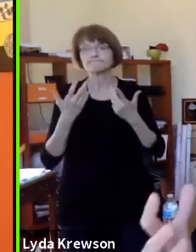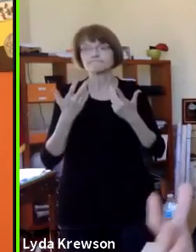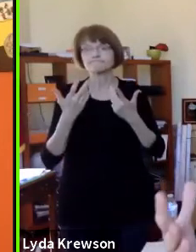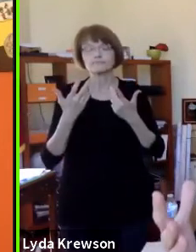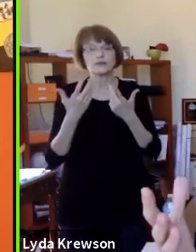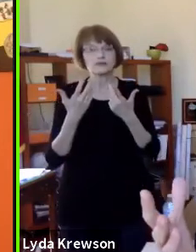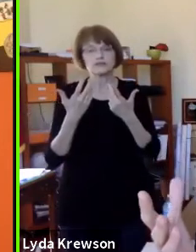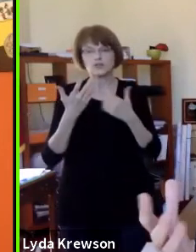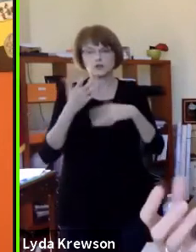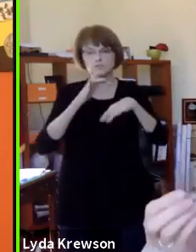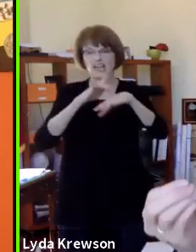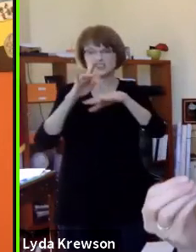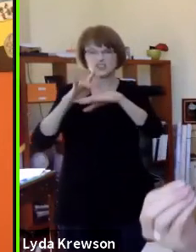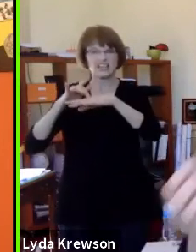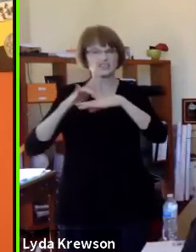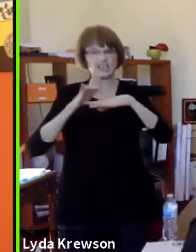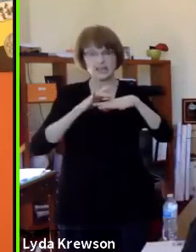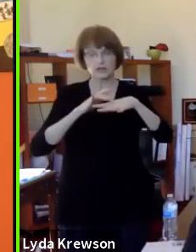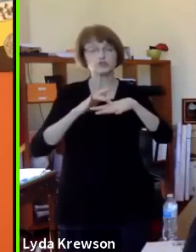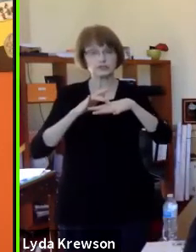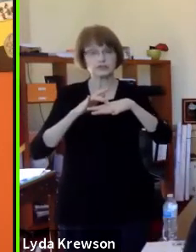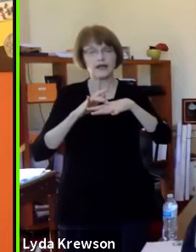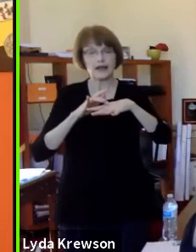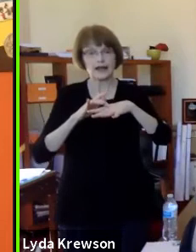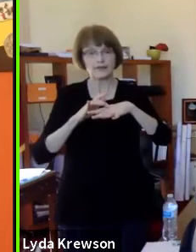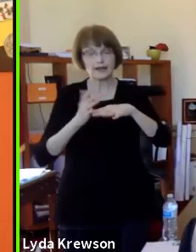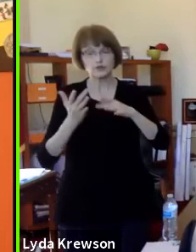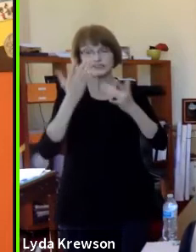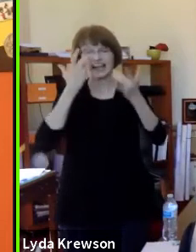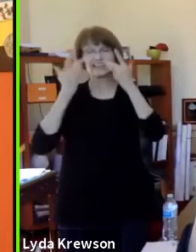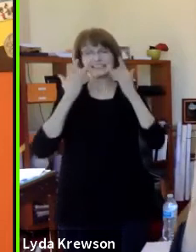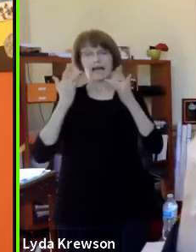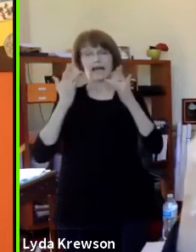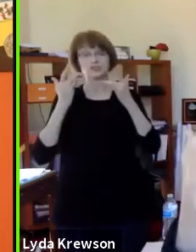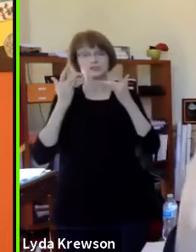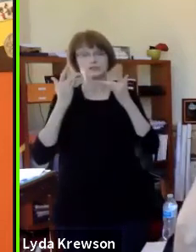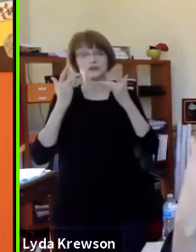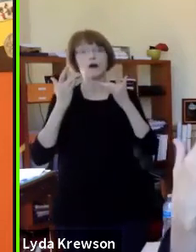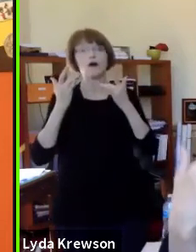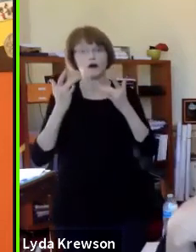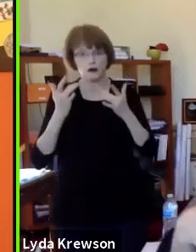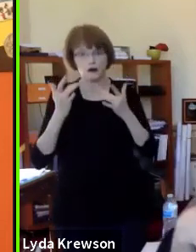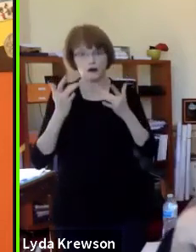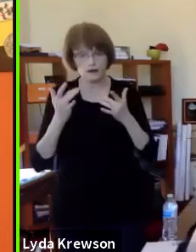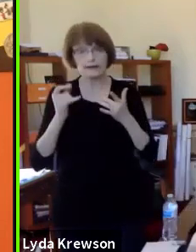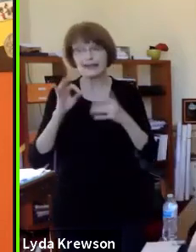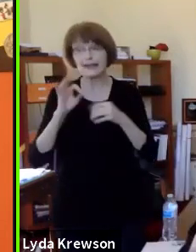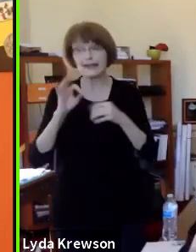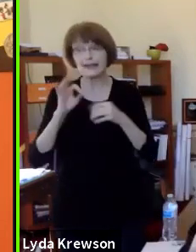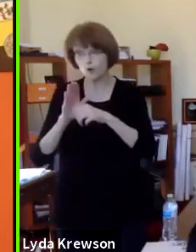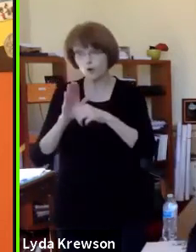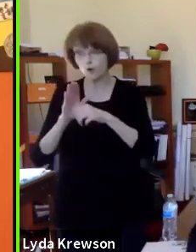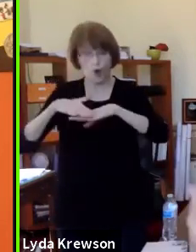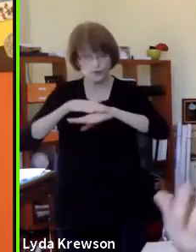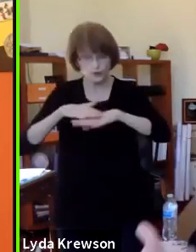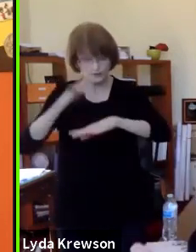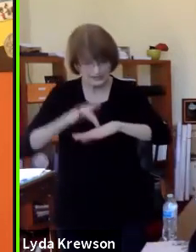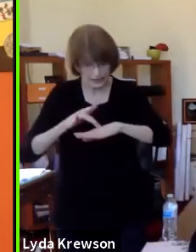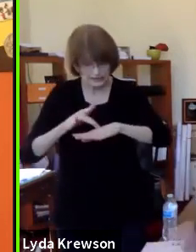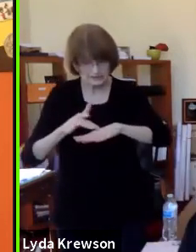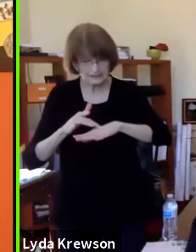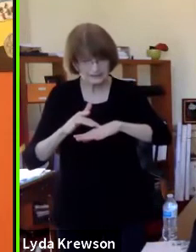Your hands touch things. And then when you touch your hands to your face, then it can get in your body through your mouth, or like if you put